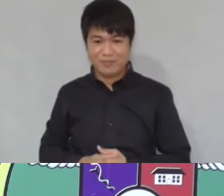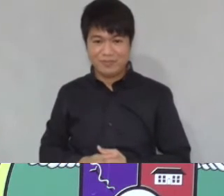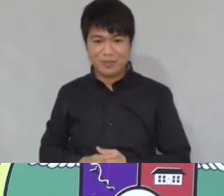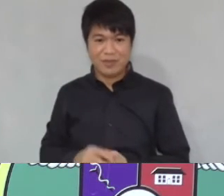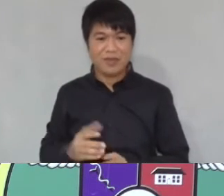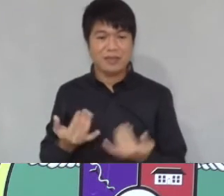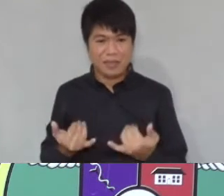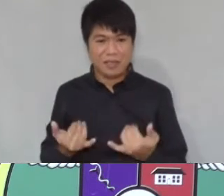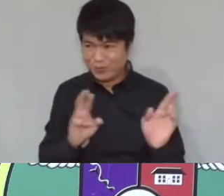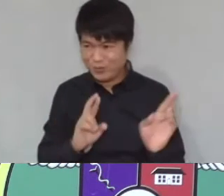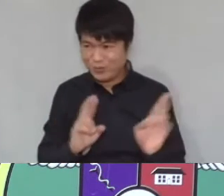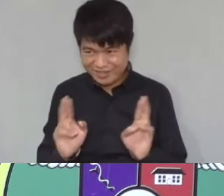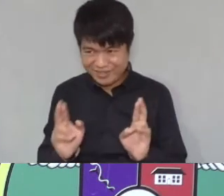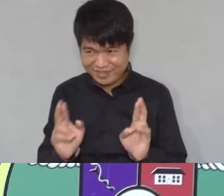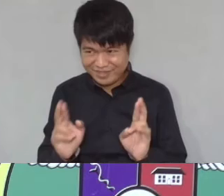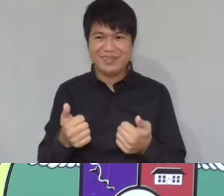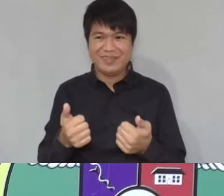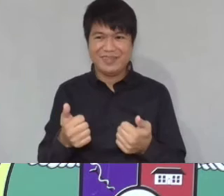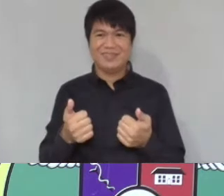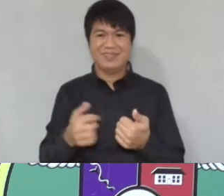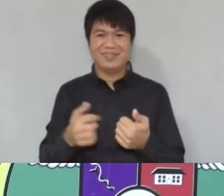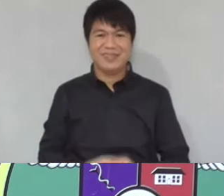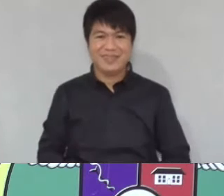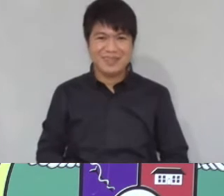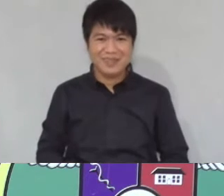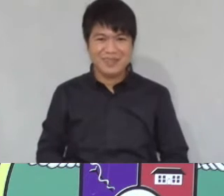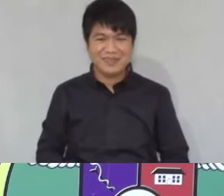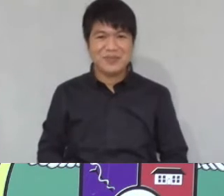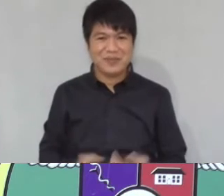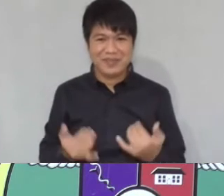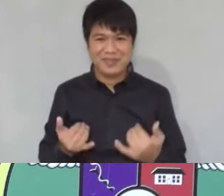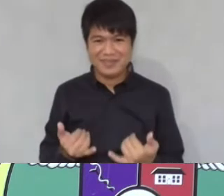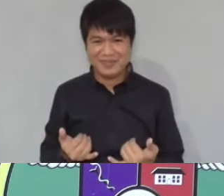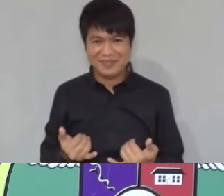Sige. Now we're ready. Sige. After so much ado, we'll